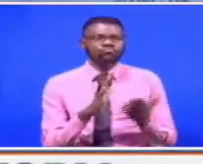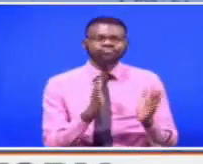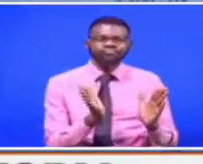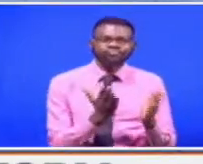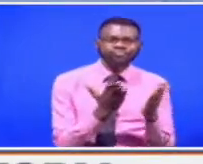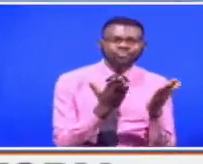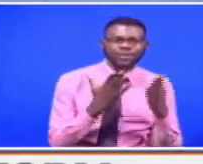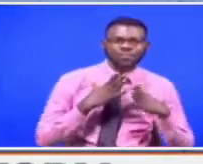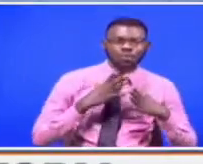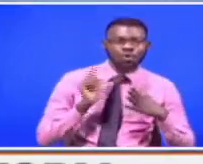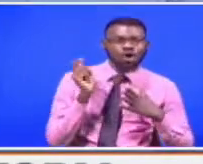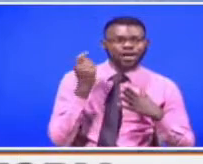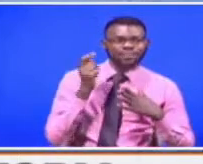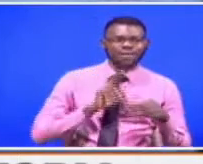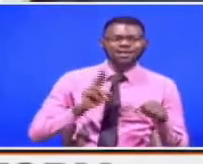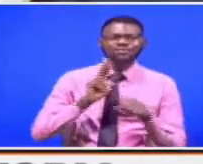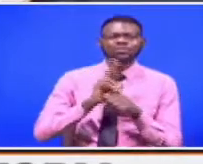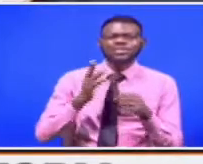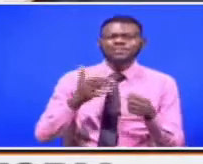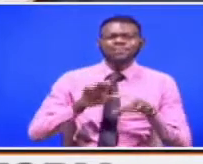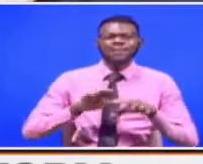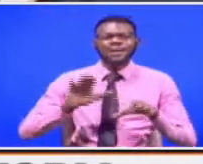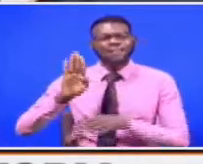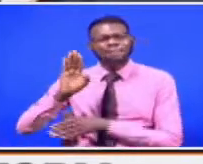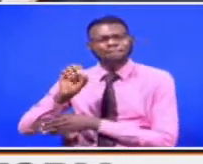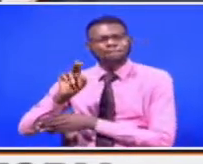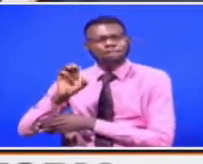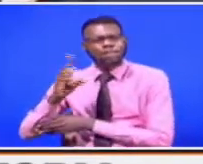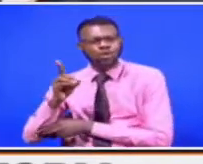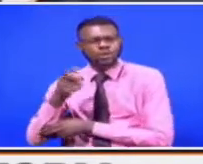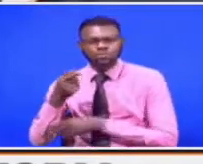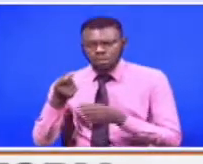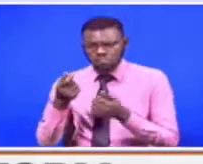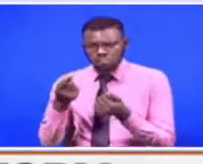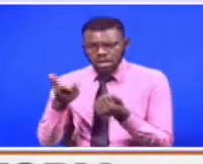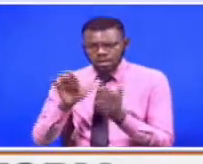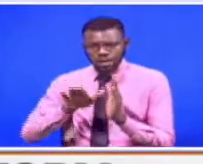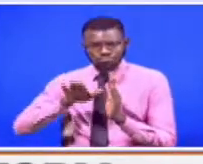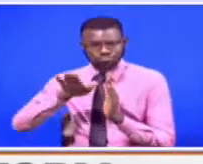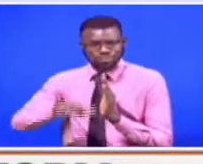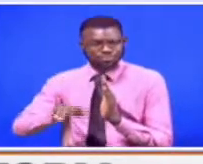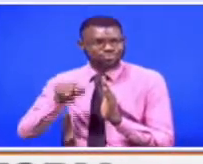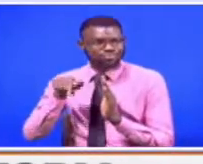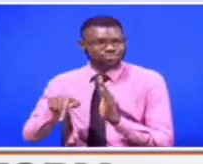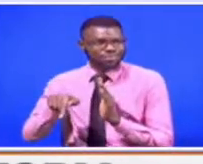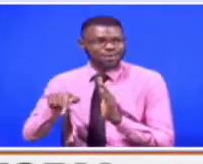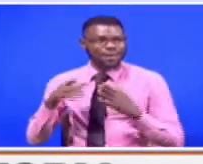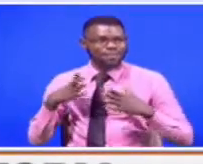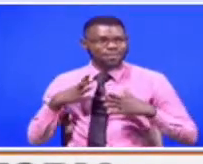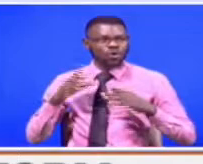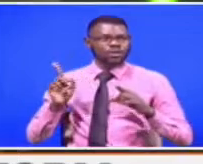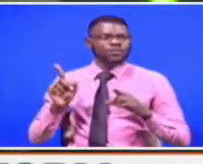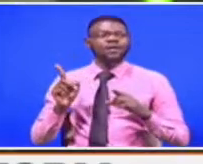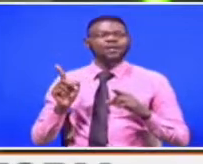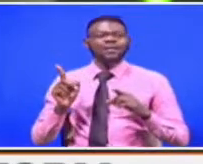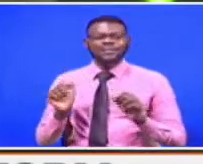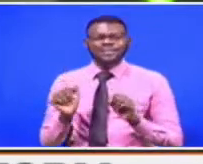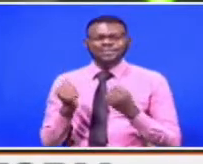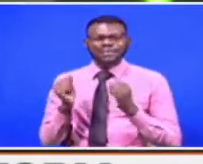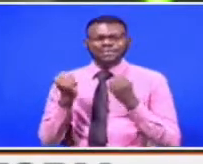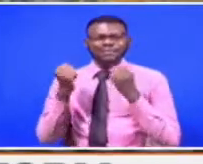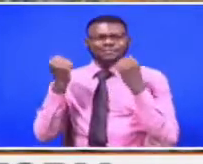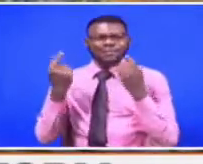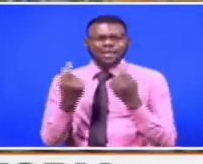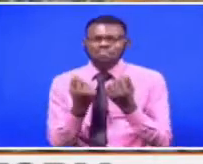bond market. In 2017, the then Jubilee government launched the Emakiba bond, under which Kenyans could save as little